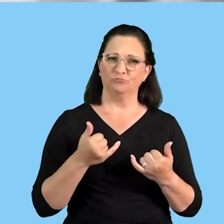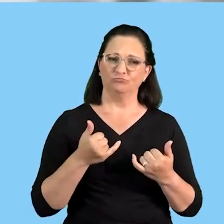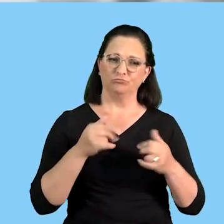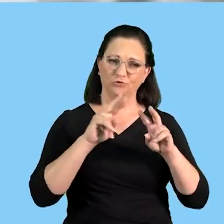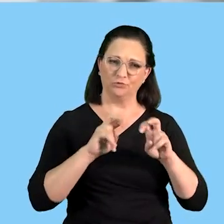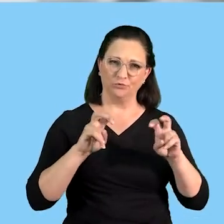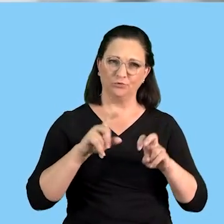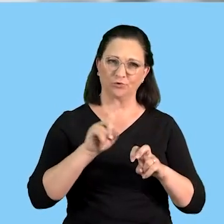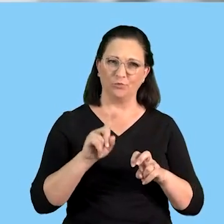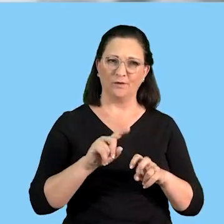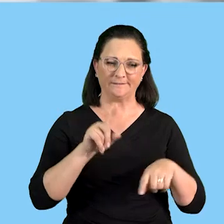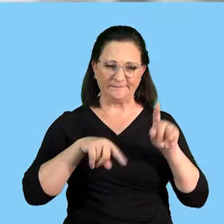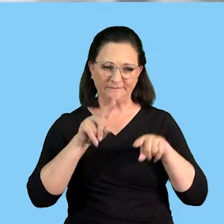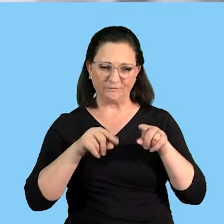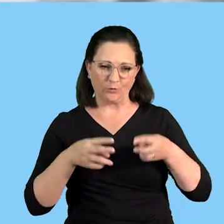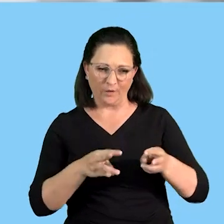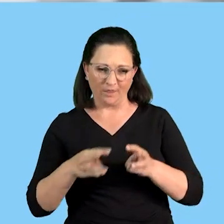your forms of ownership.